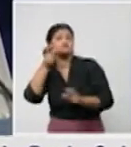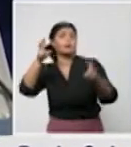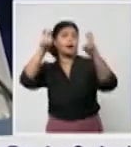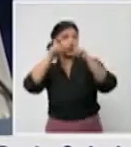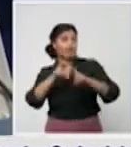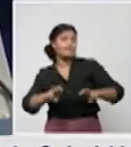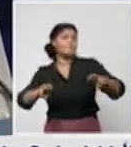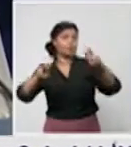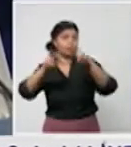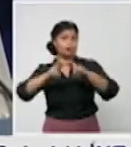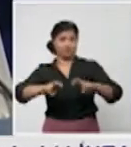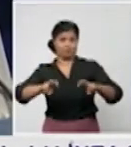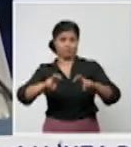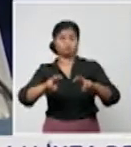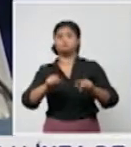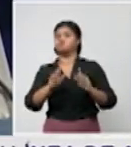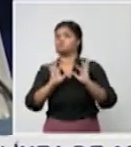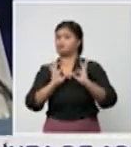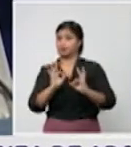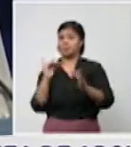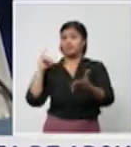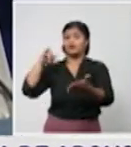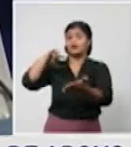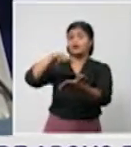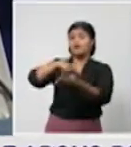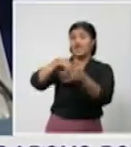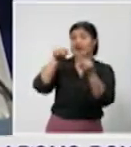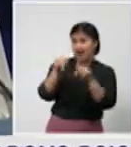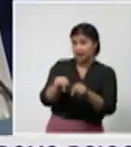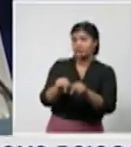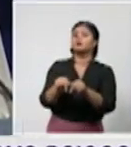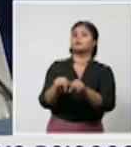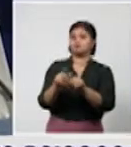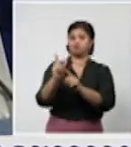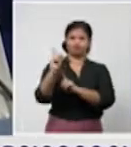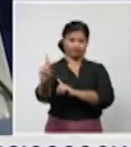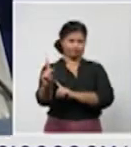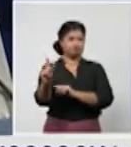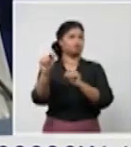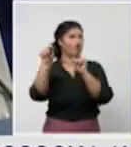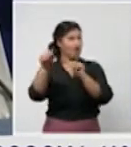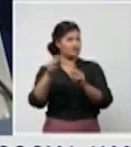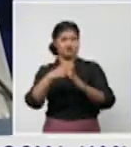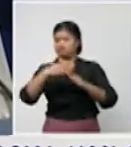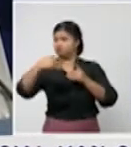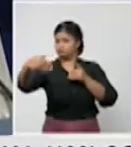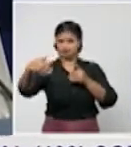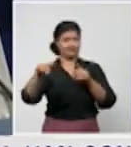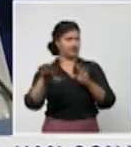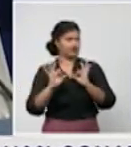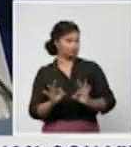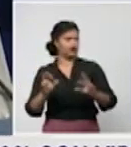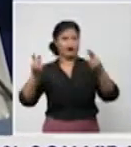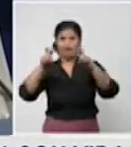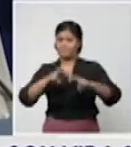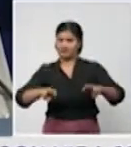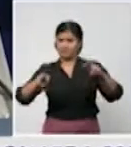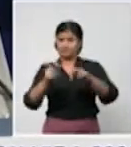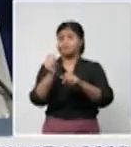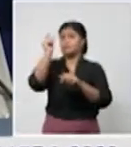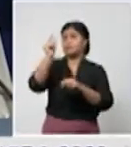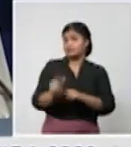to remember that they travel with several people in the airplane and are also isolated with more people despite these restriction measures